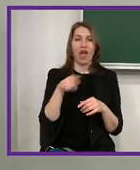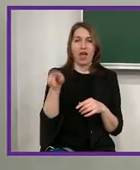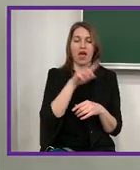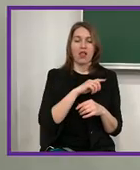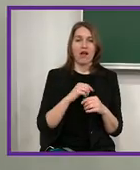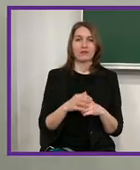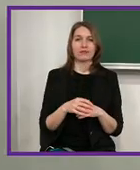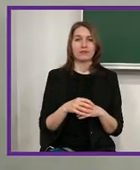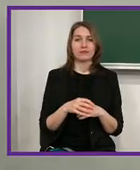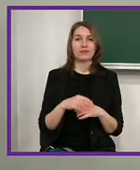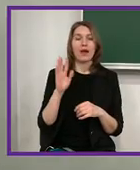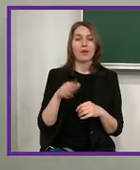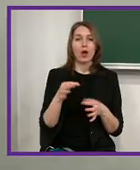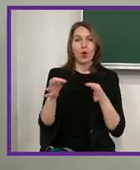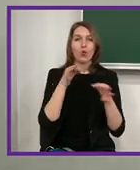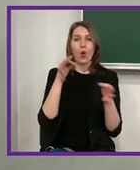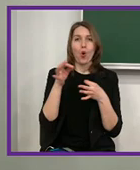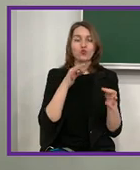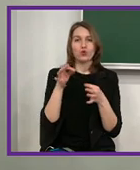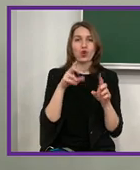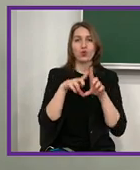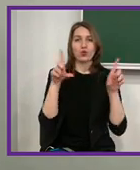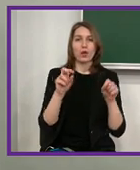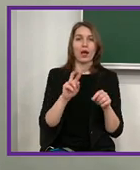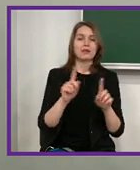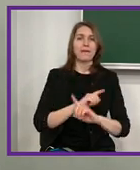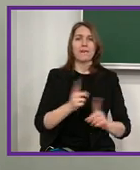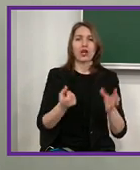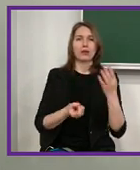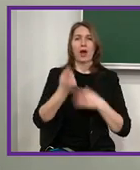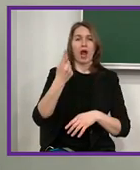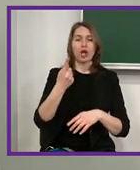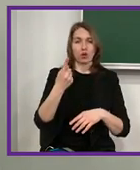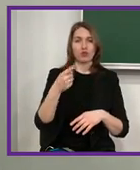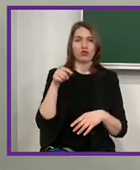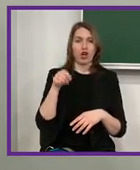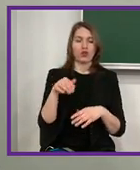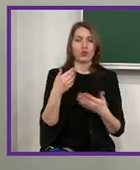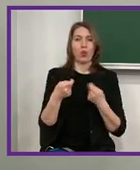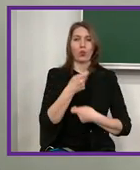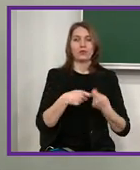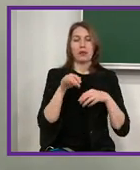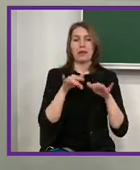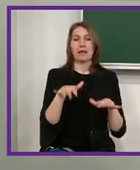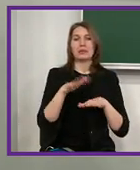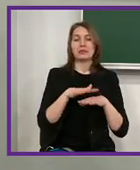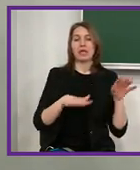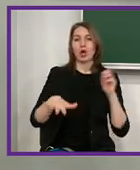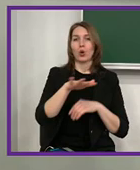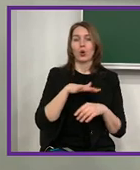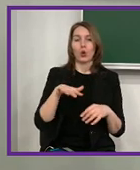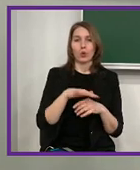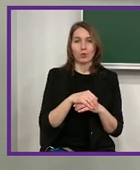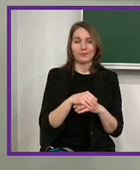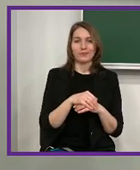nowhere, with people that real experts never heard of out of a sudden declaring that they've got like 20 years of